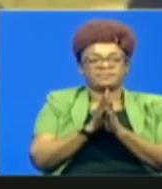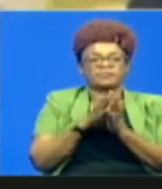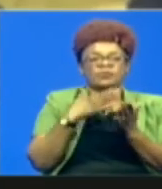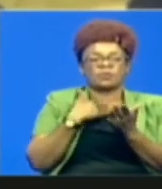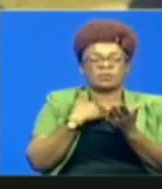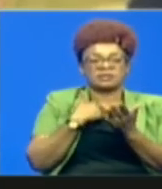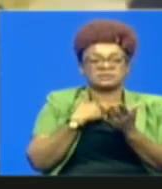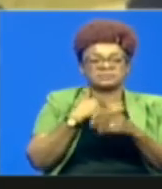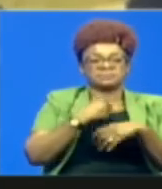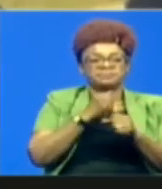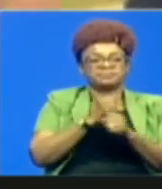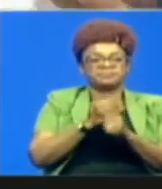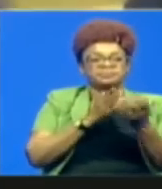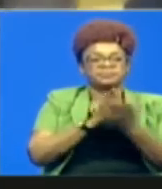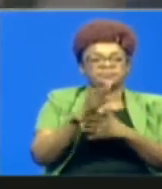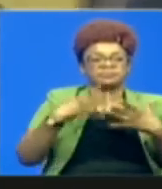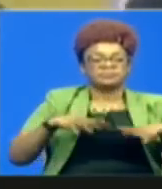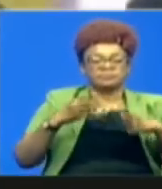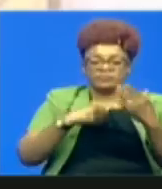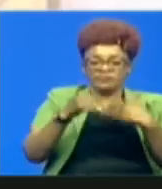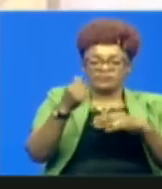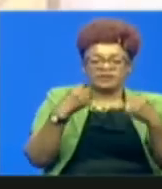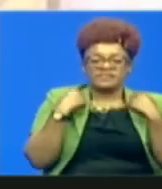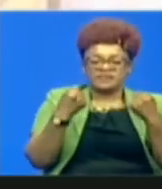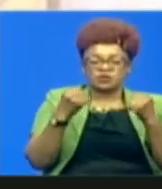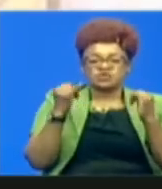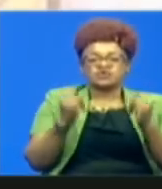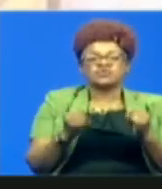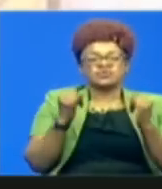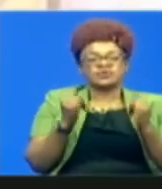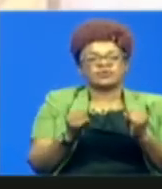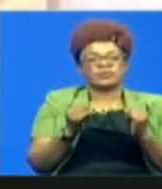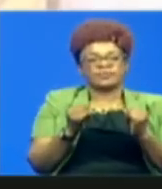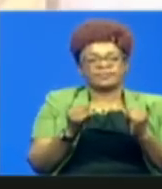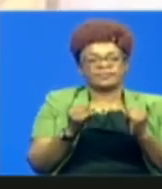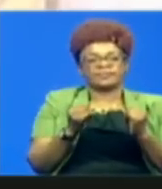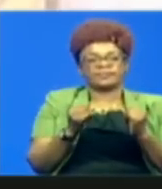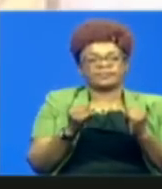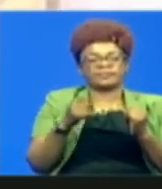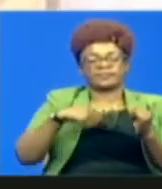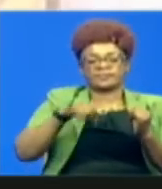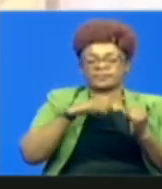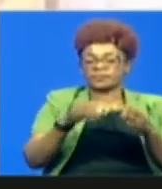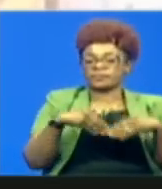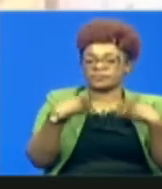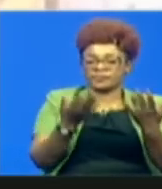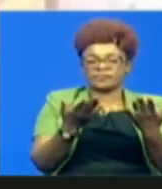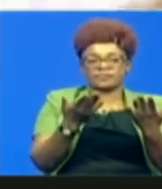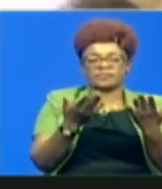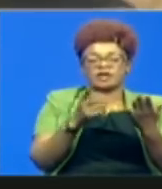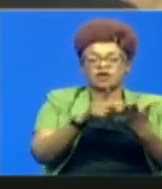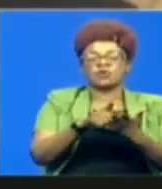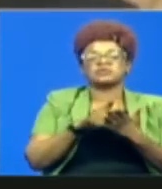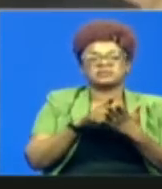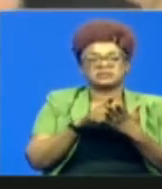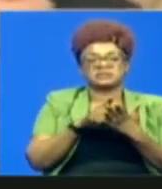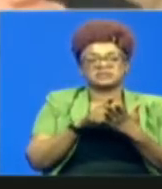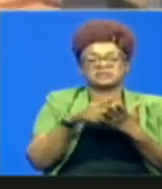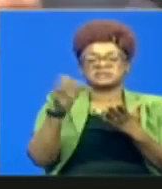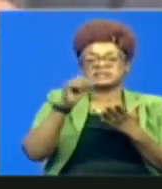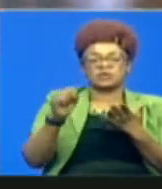kuhakikisha kwamba watu wananunua magari mpya mpya. Na tutapea, you know, loans,